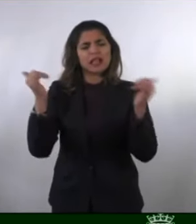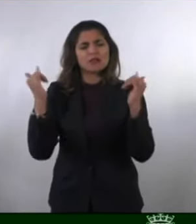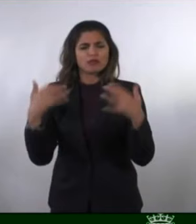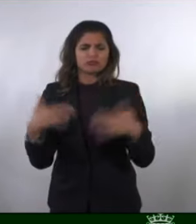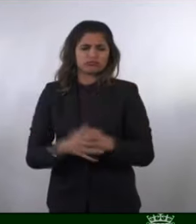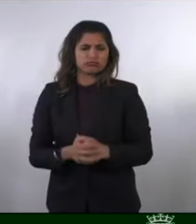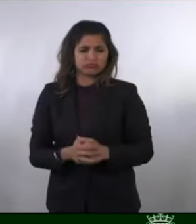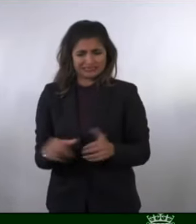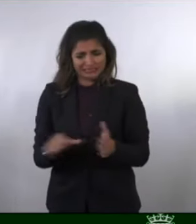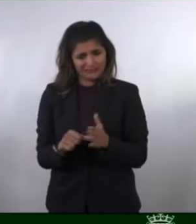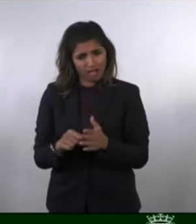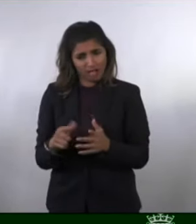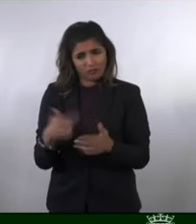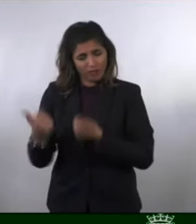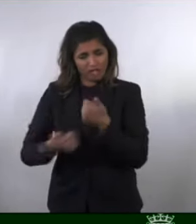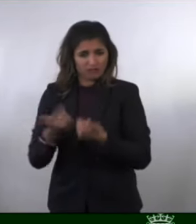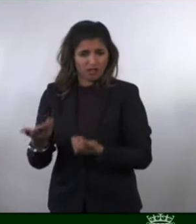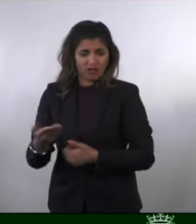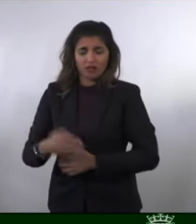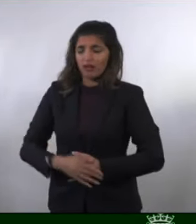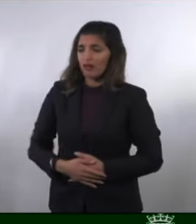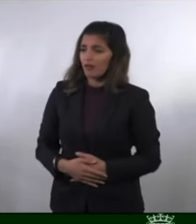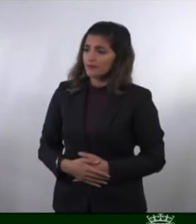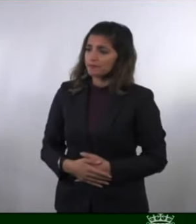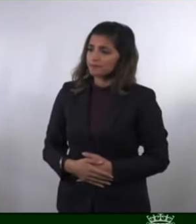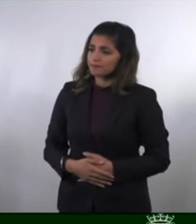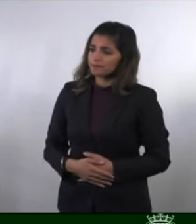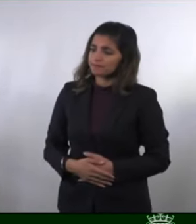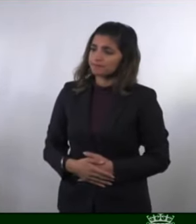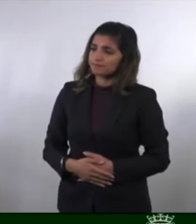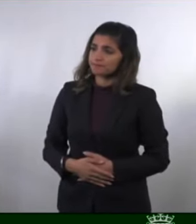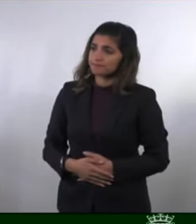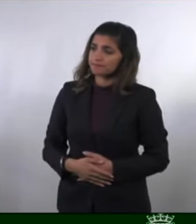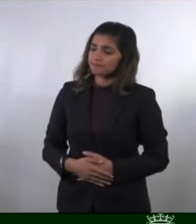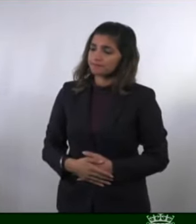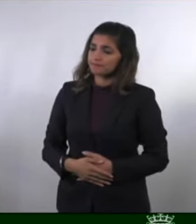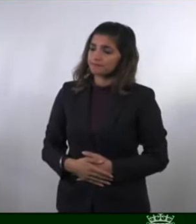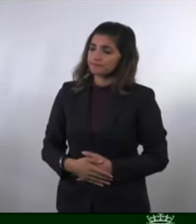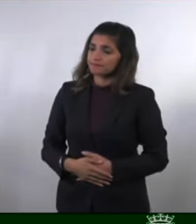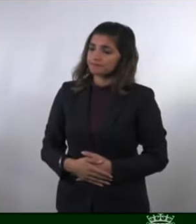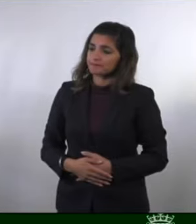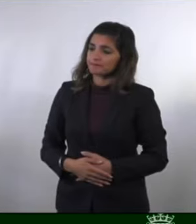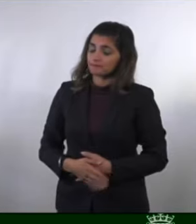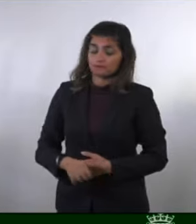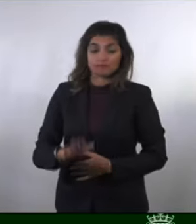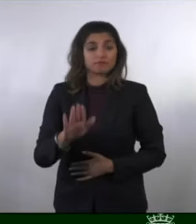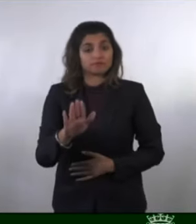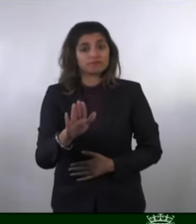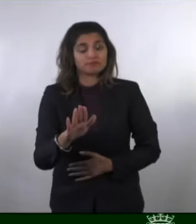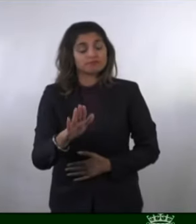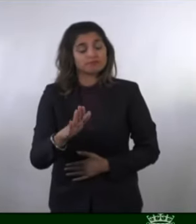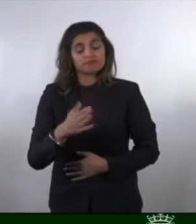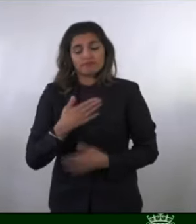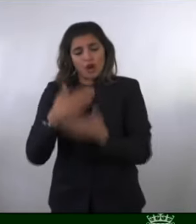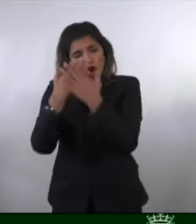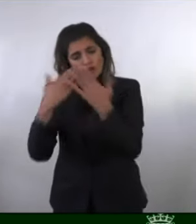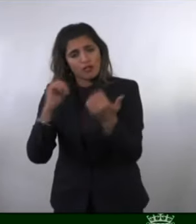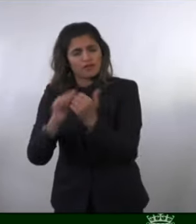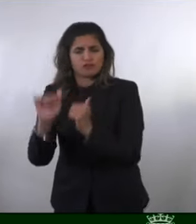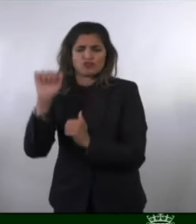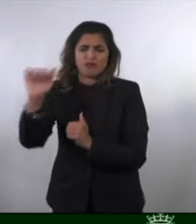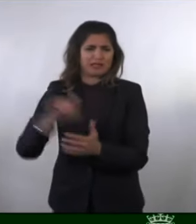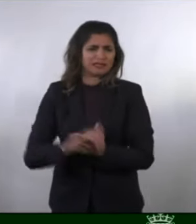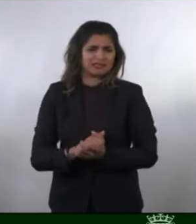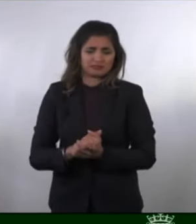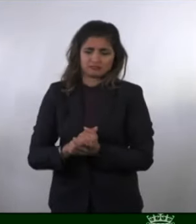Minister. Well, my honourable friend is absolutely right to pay tribute to the work of those